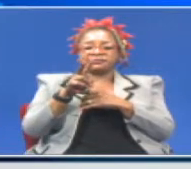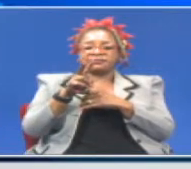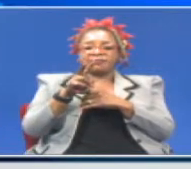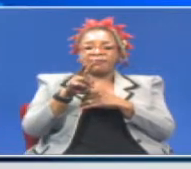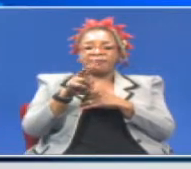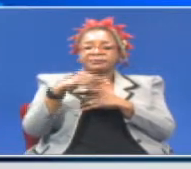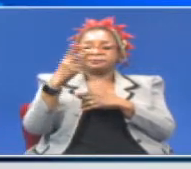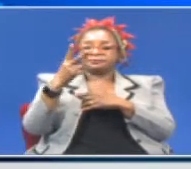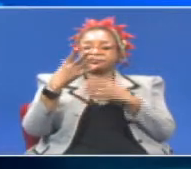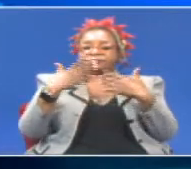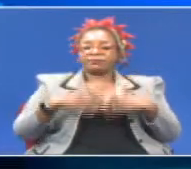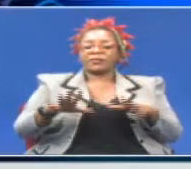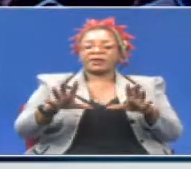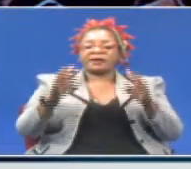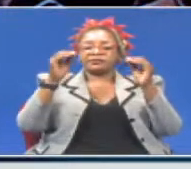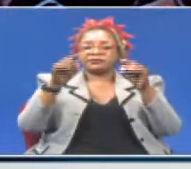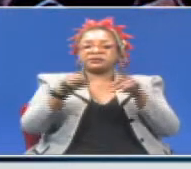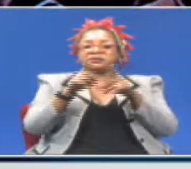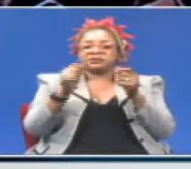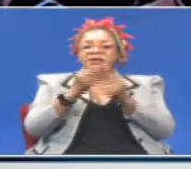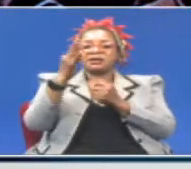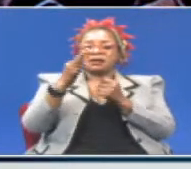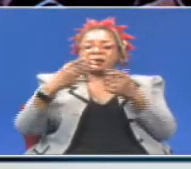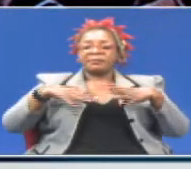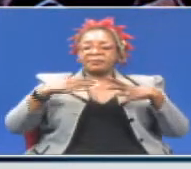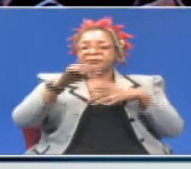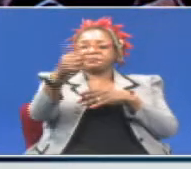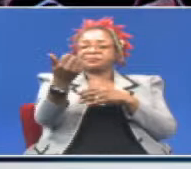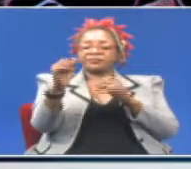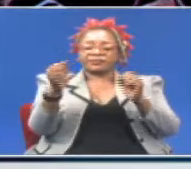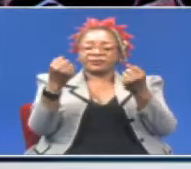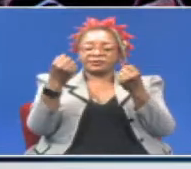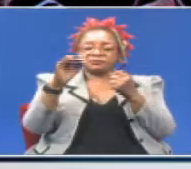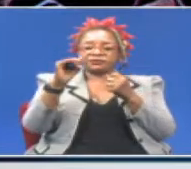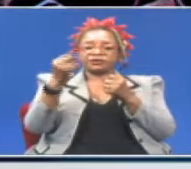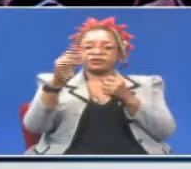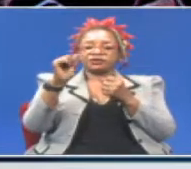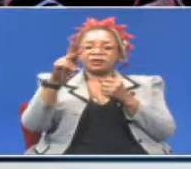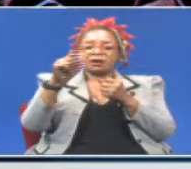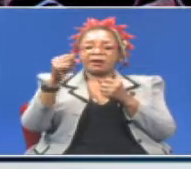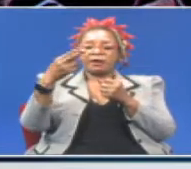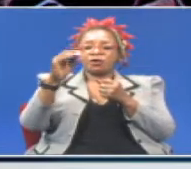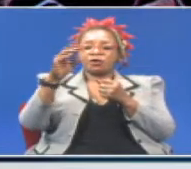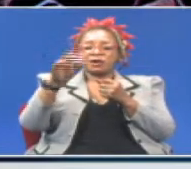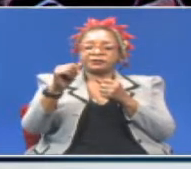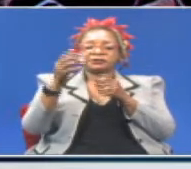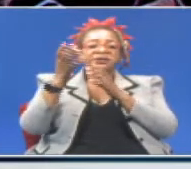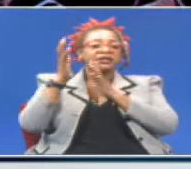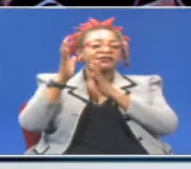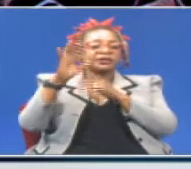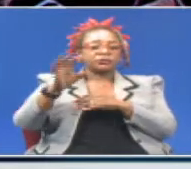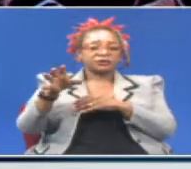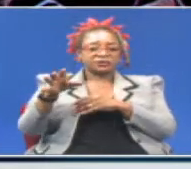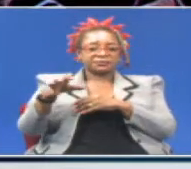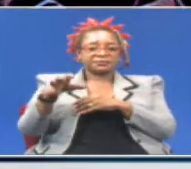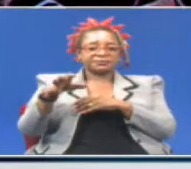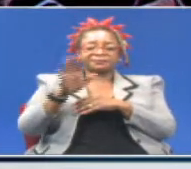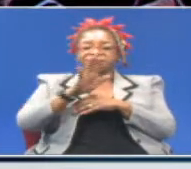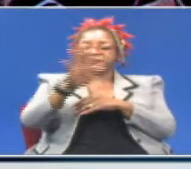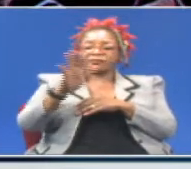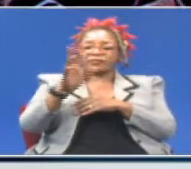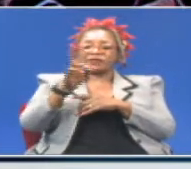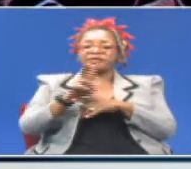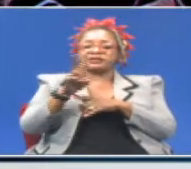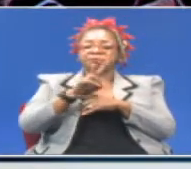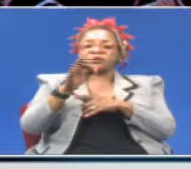Two bodies have been recovered and 13 people rescued in Shakahola Forest in the county of Kilifi. These are victims of